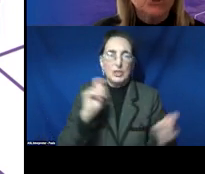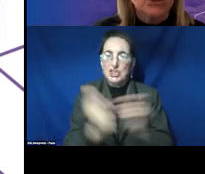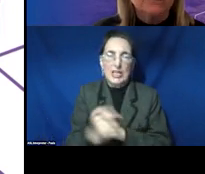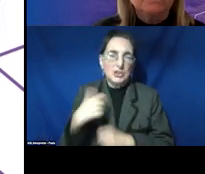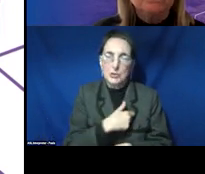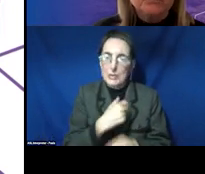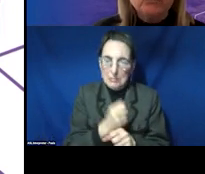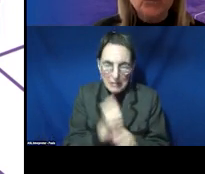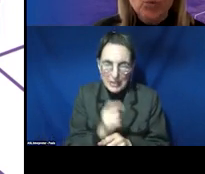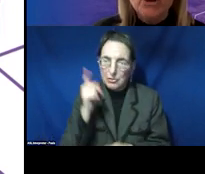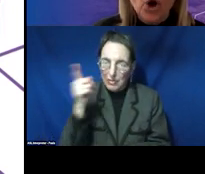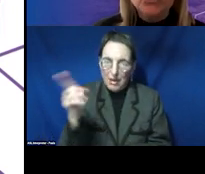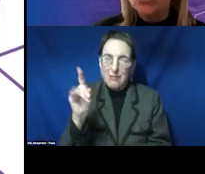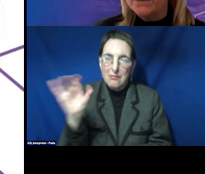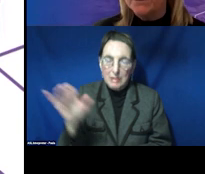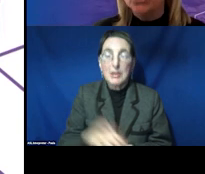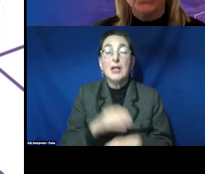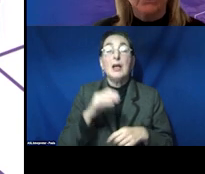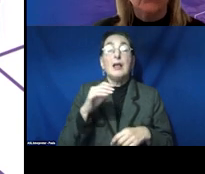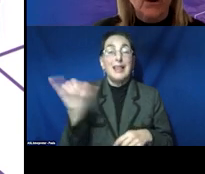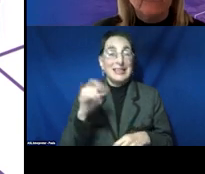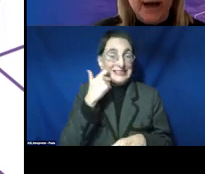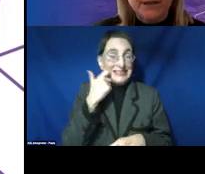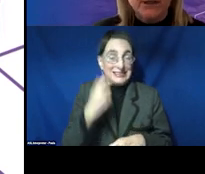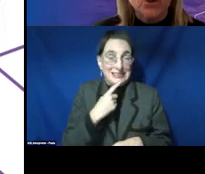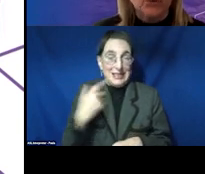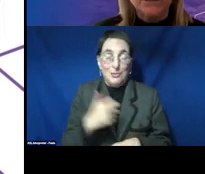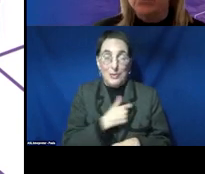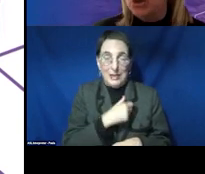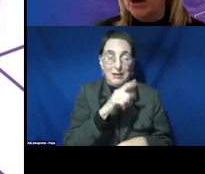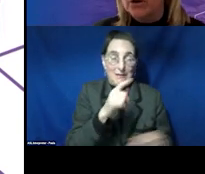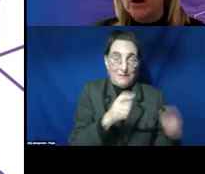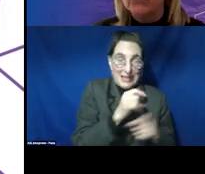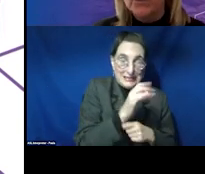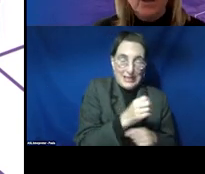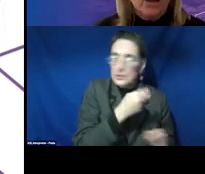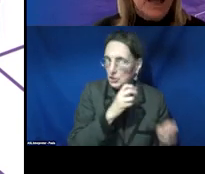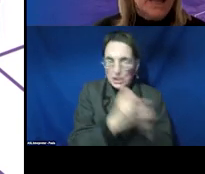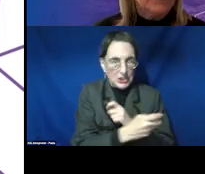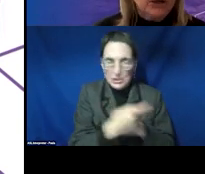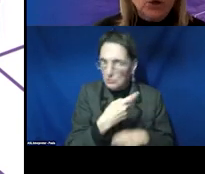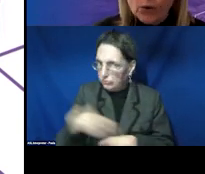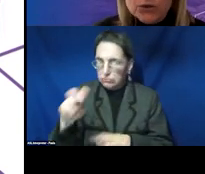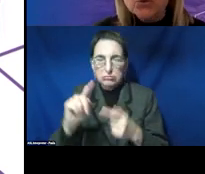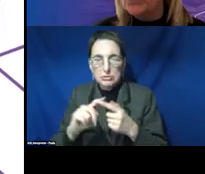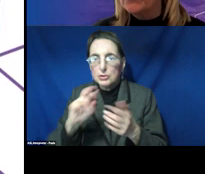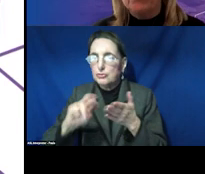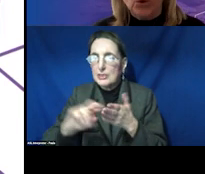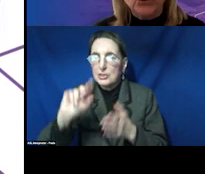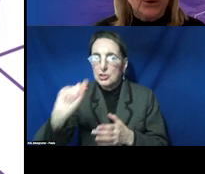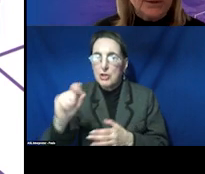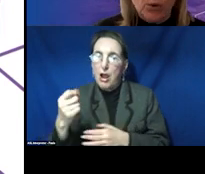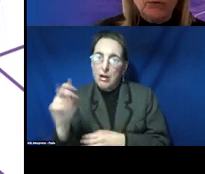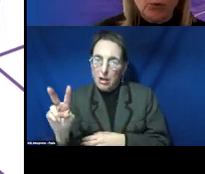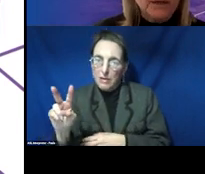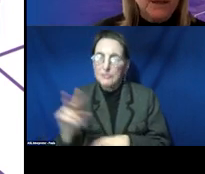already mentioned, we are transitioning from Fastlane to research.gov. And in accordance with